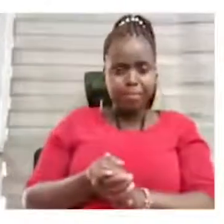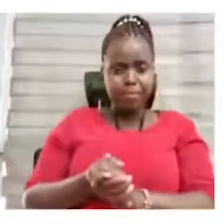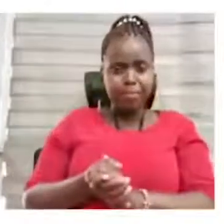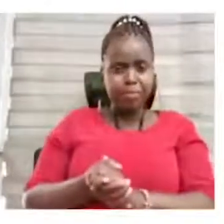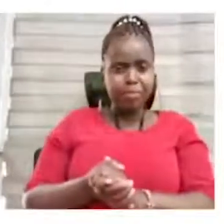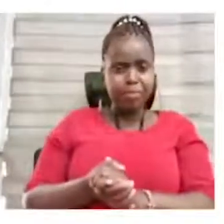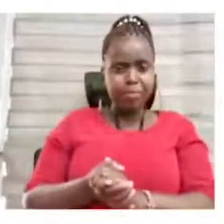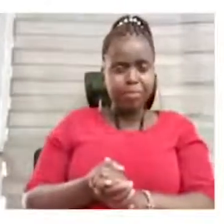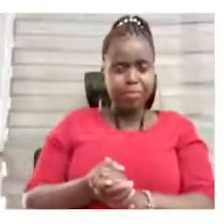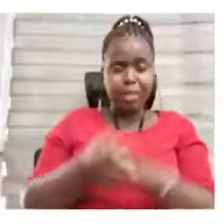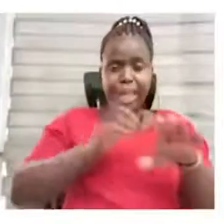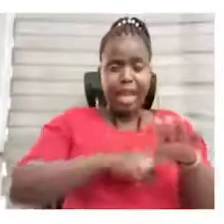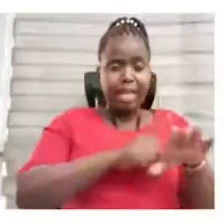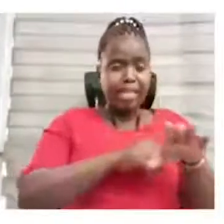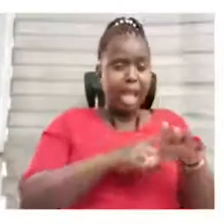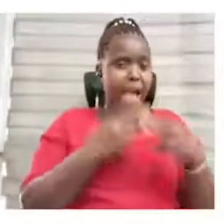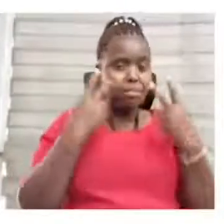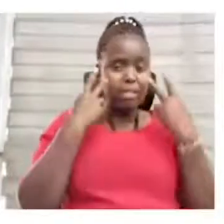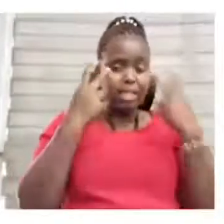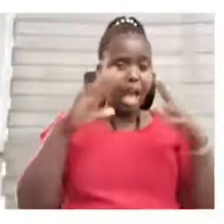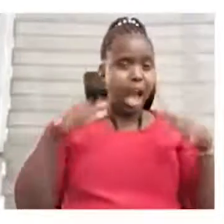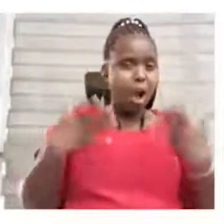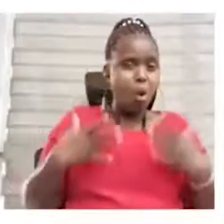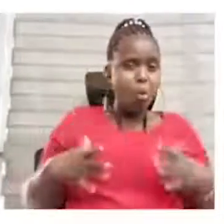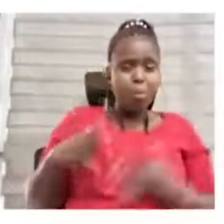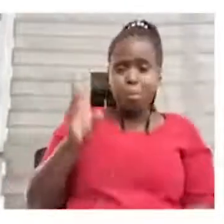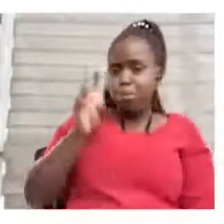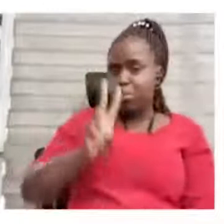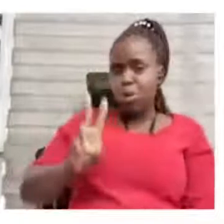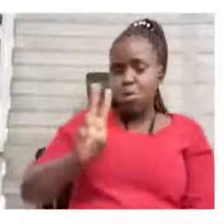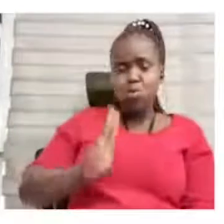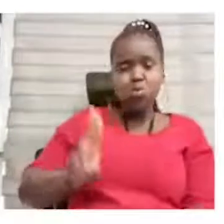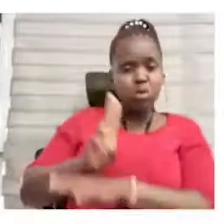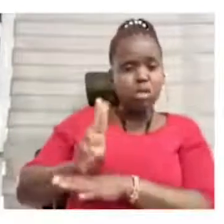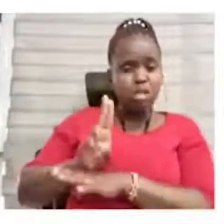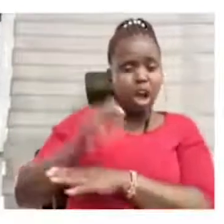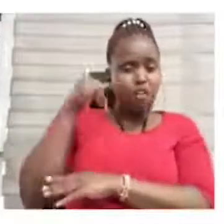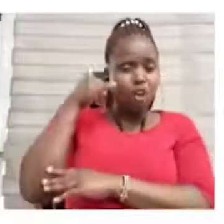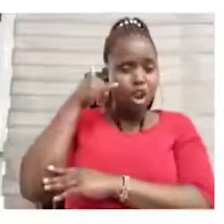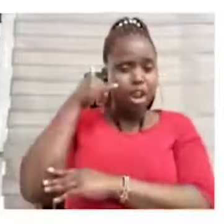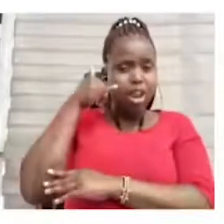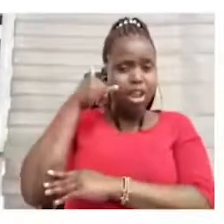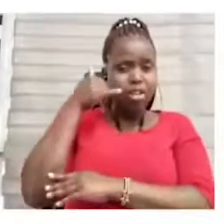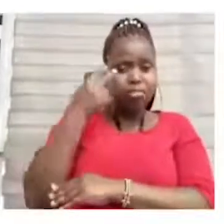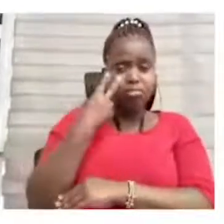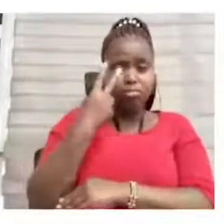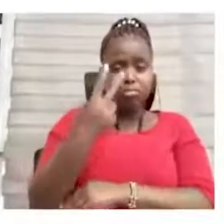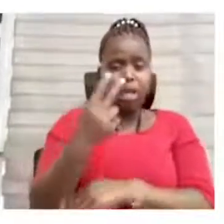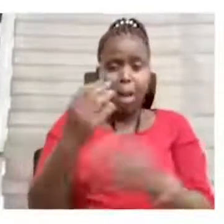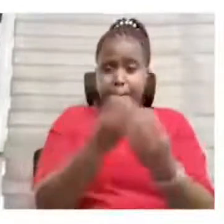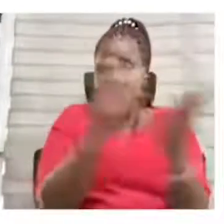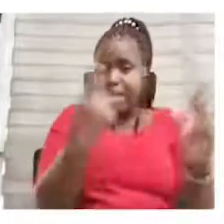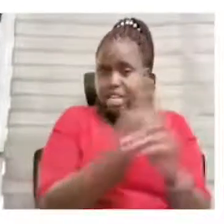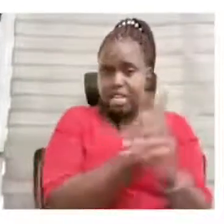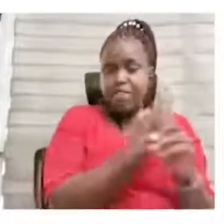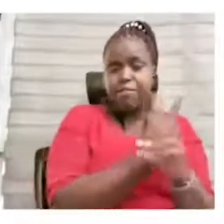When we look at how people use mobile phones, we see many differences, but in terms